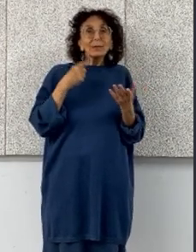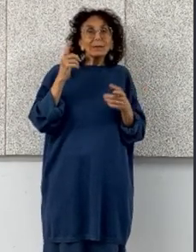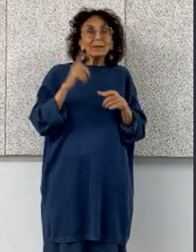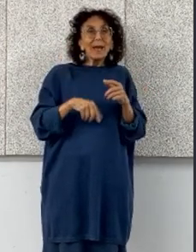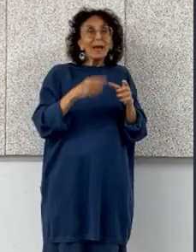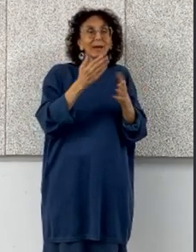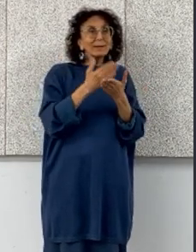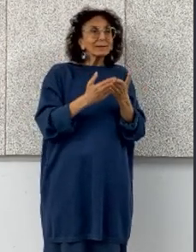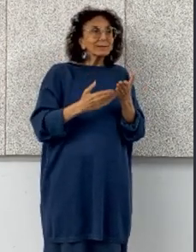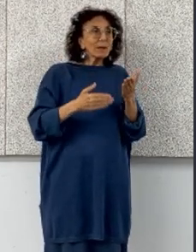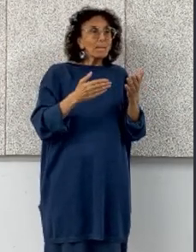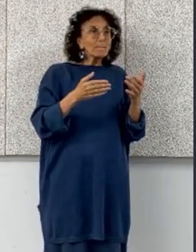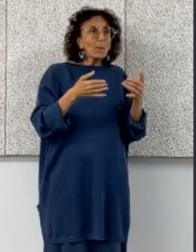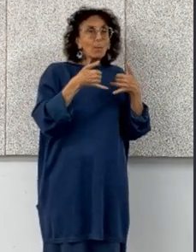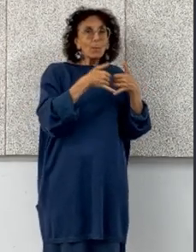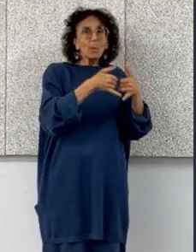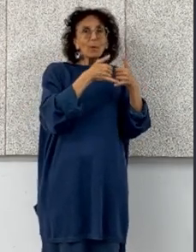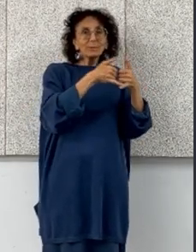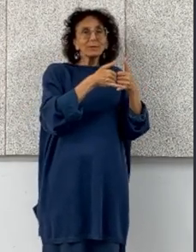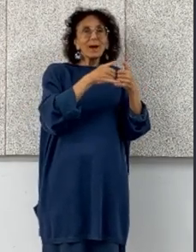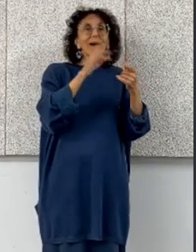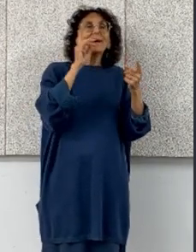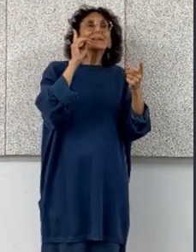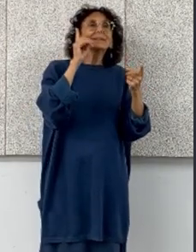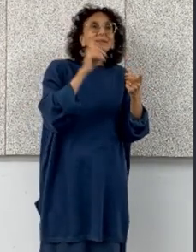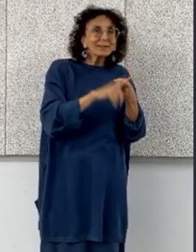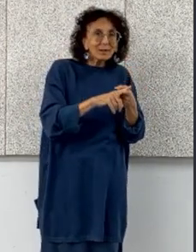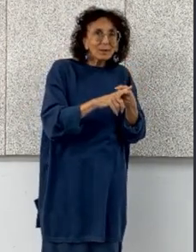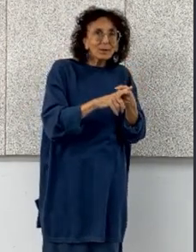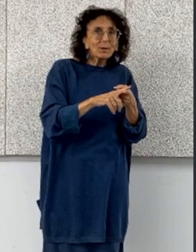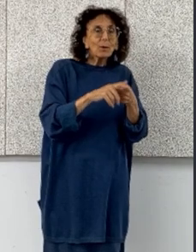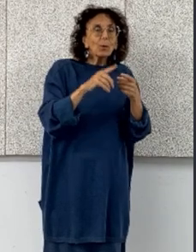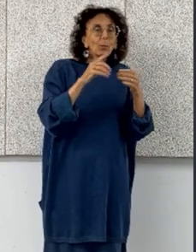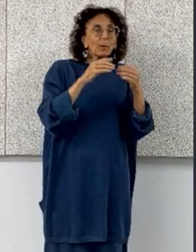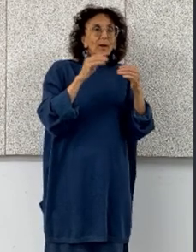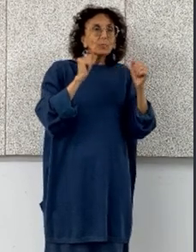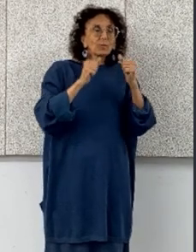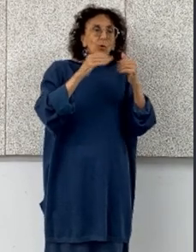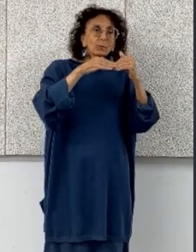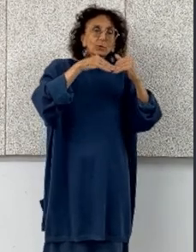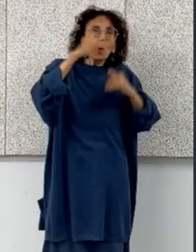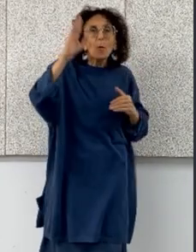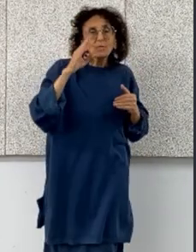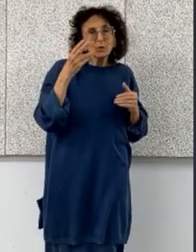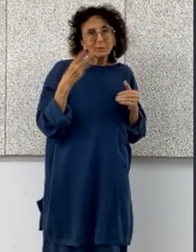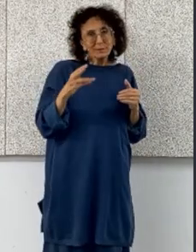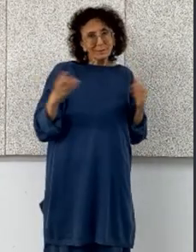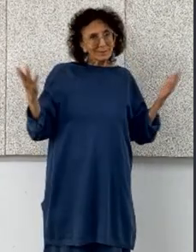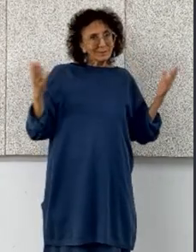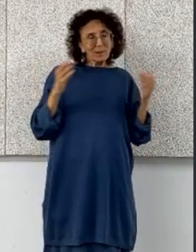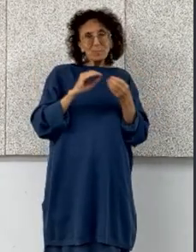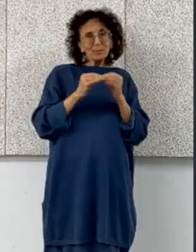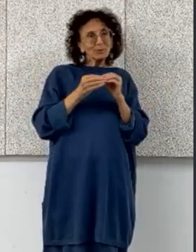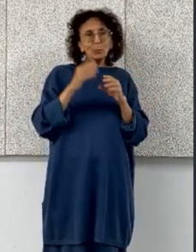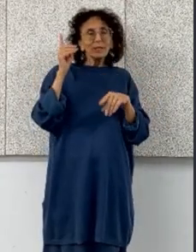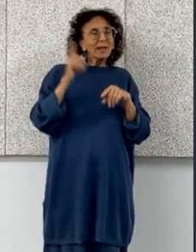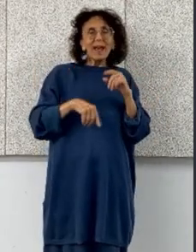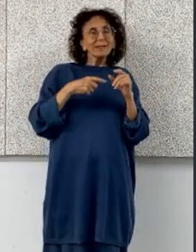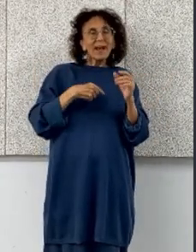awards of significance until we have 17 or 18 performances. I can't remember exactly the number. So it just feels like